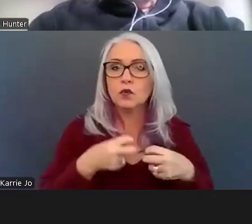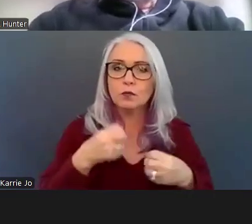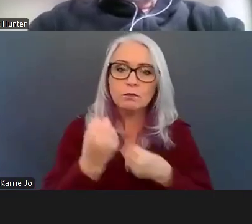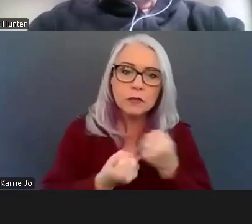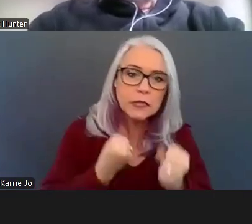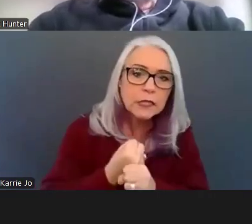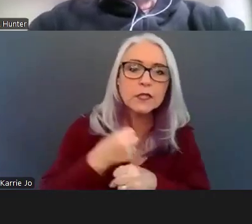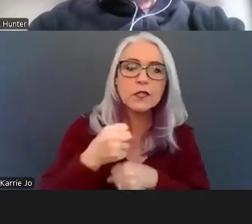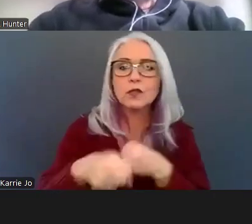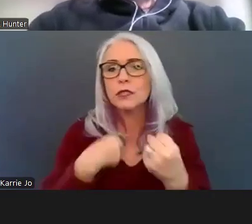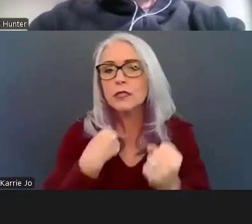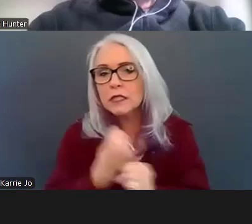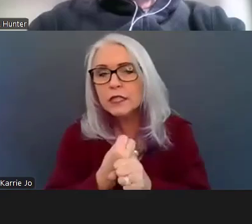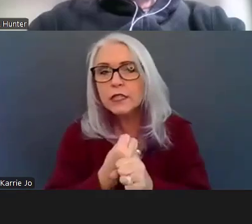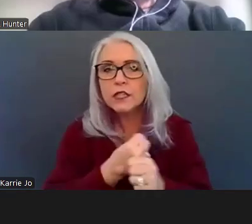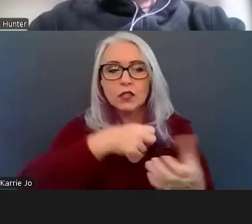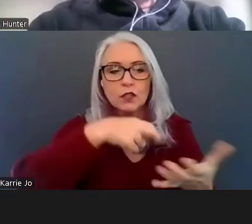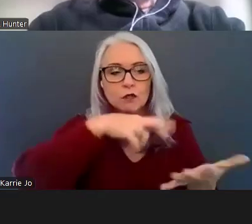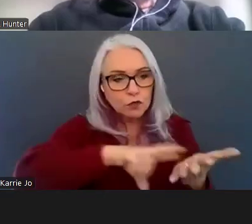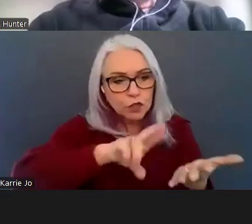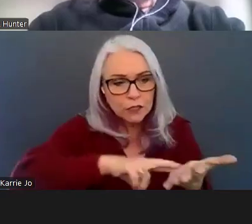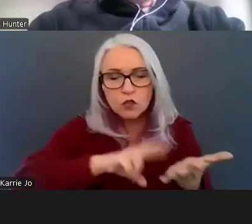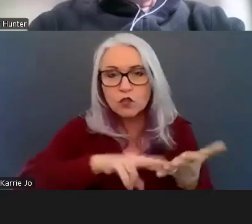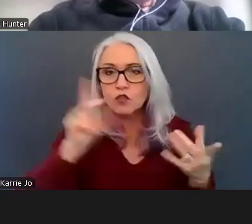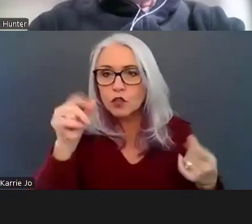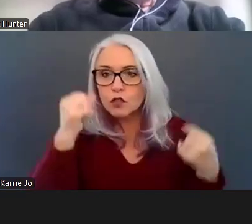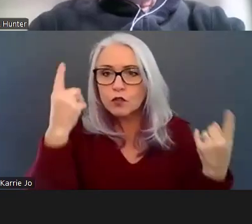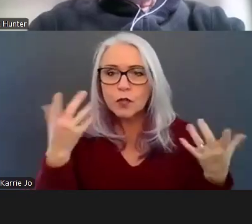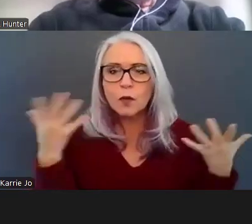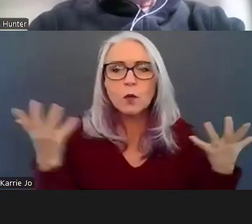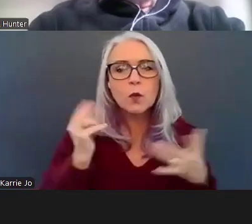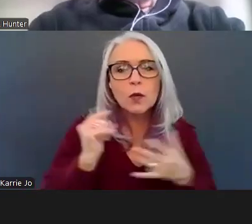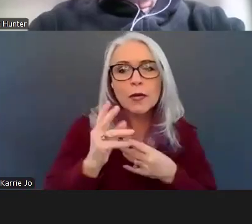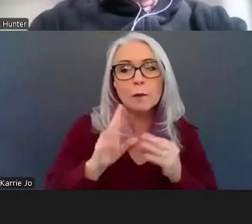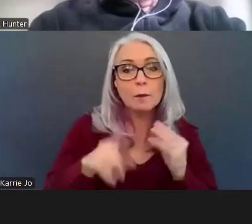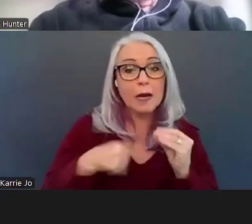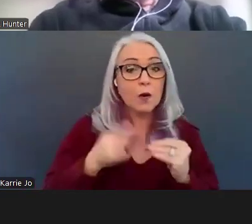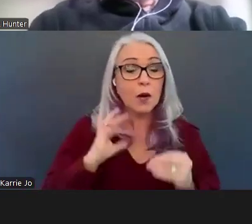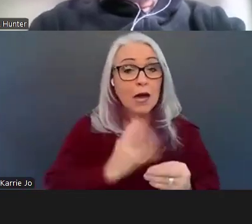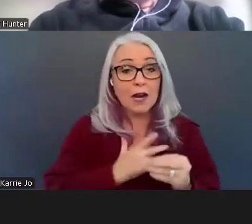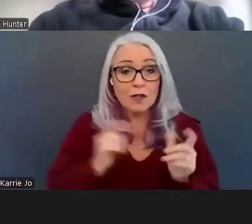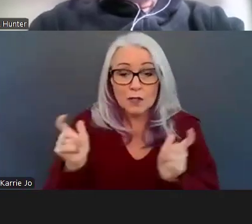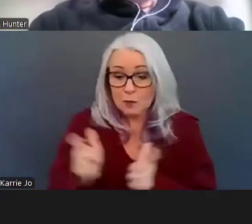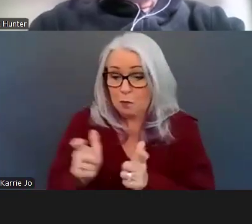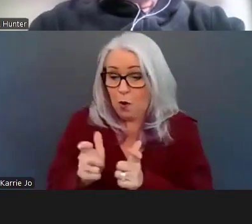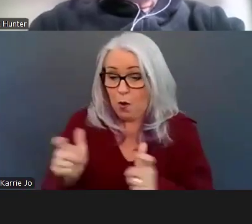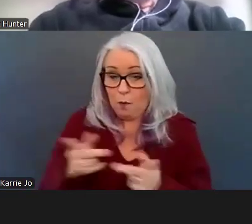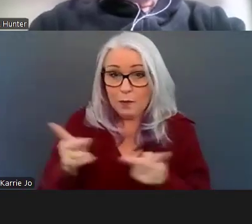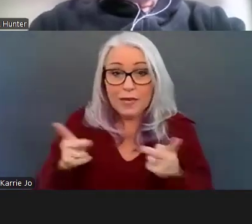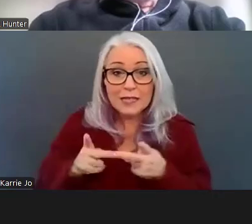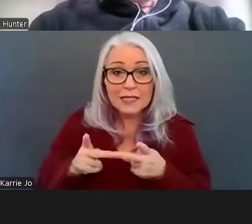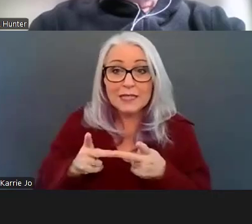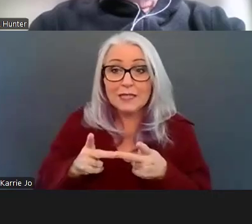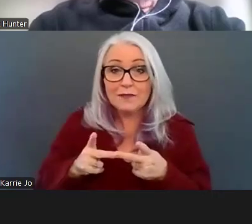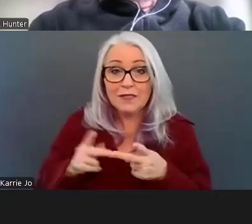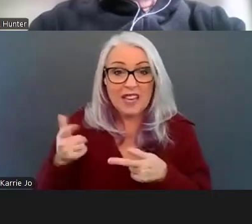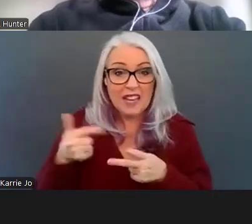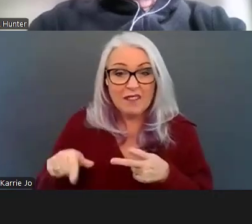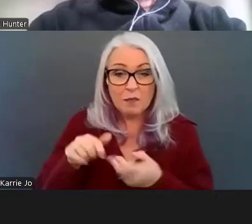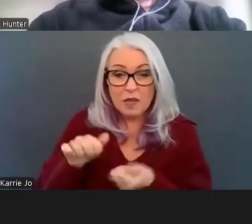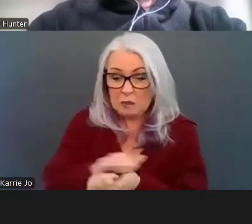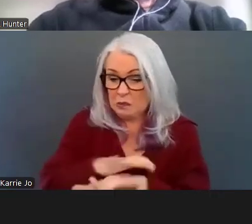you guide those of us who are looking to reforest our tiny little spaces that have been destroyed by invasives or other